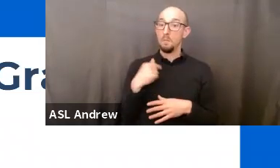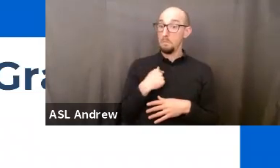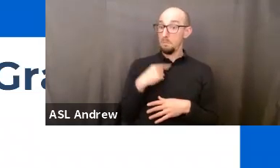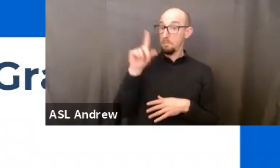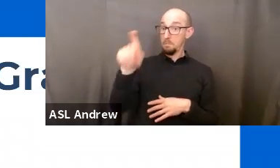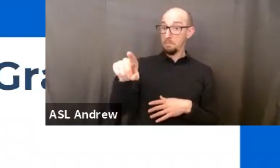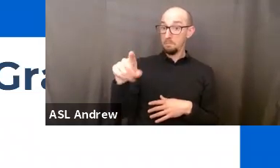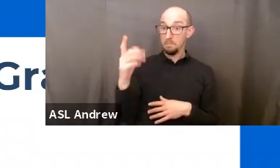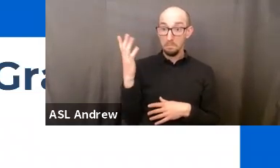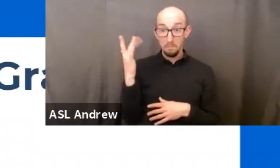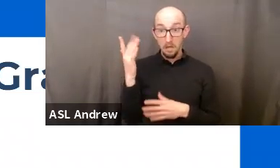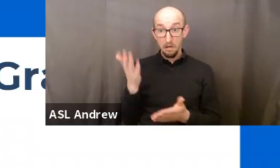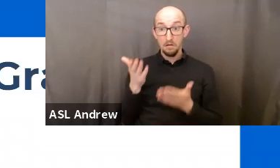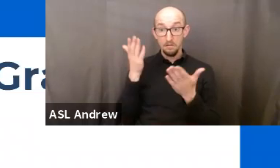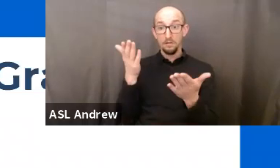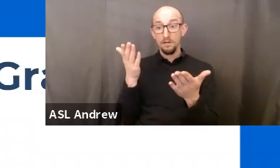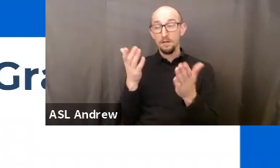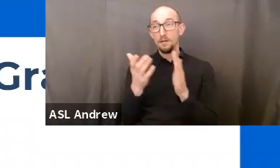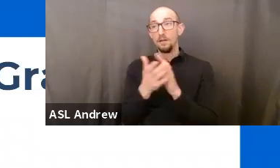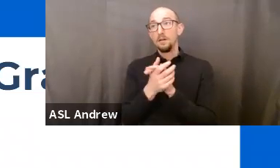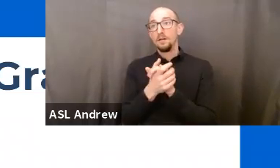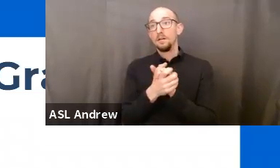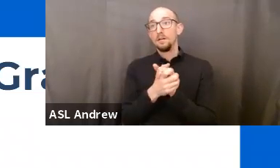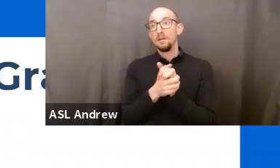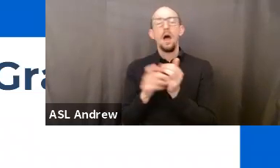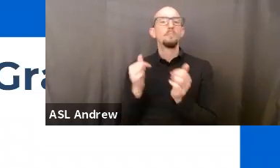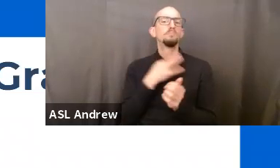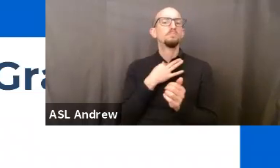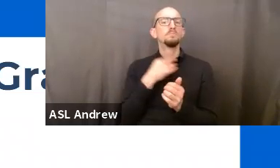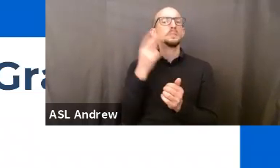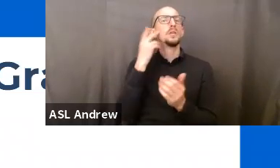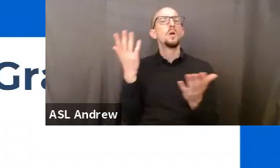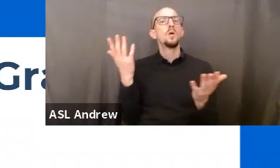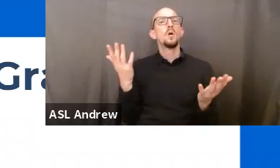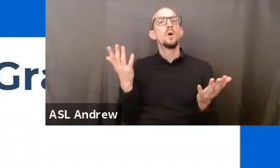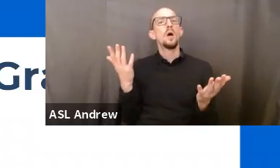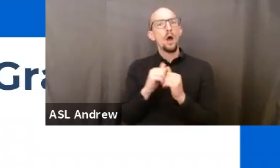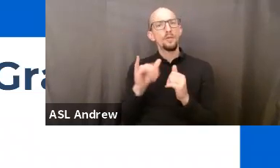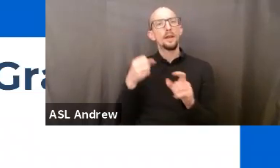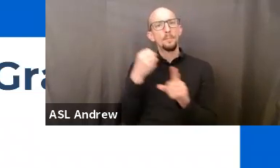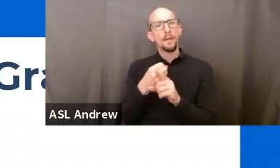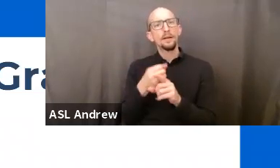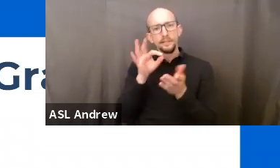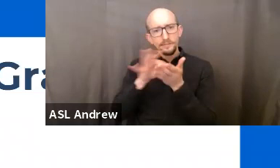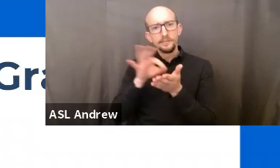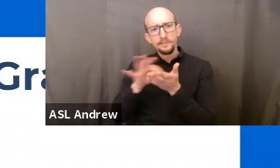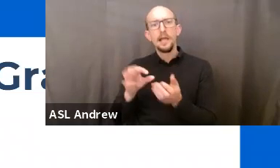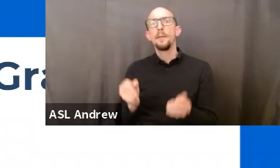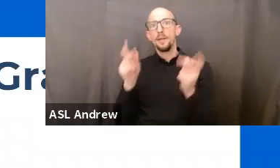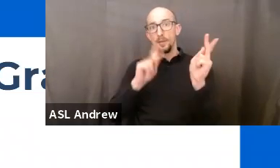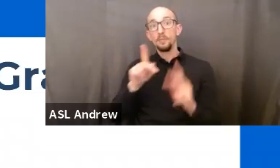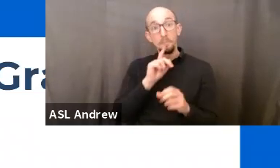that is also, what impact would that have on the number of applicants? Because it looks to me,